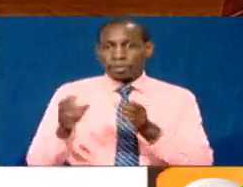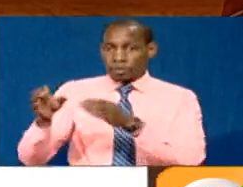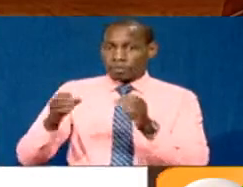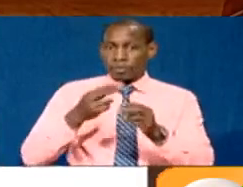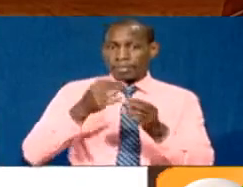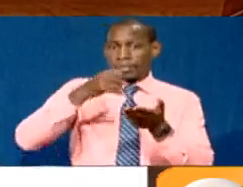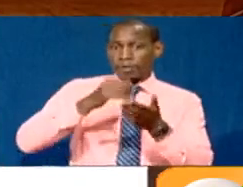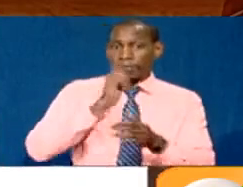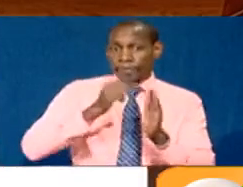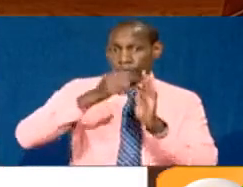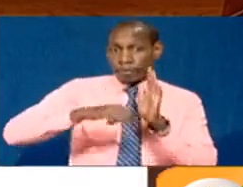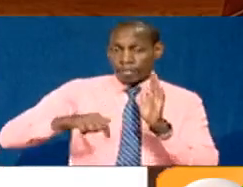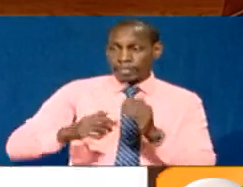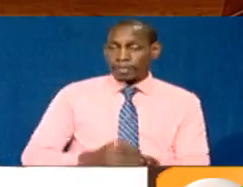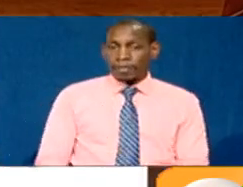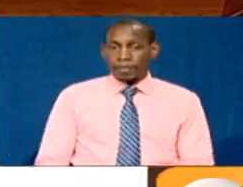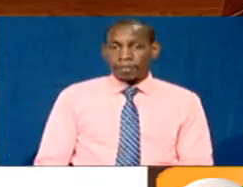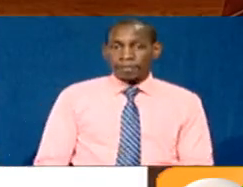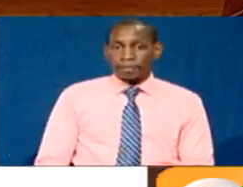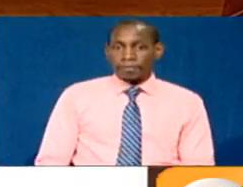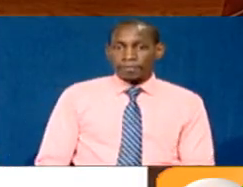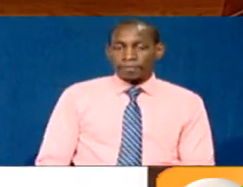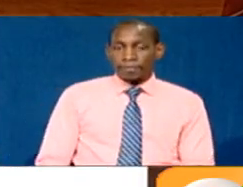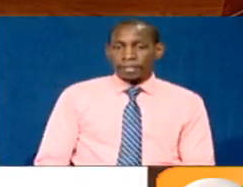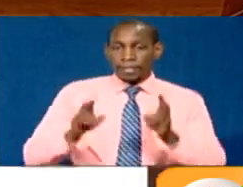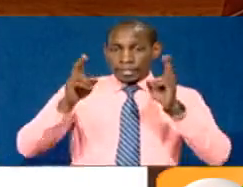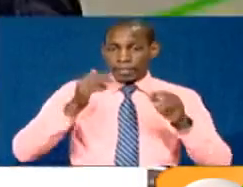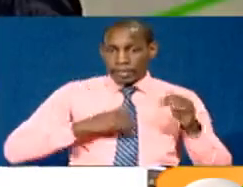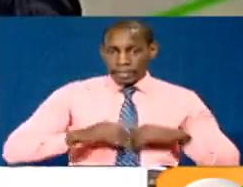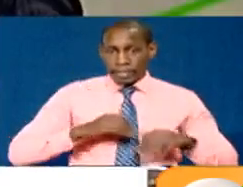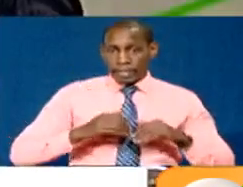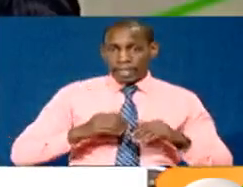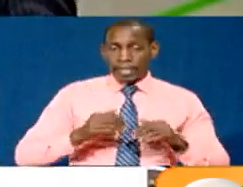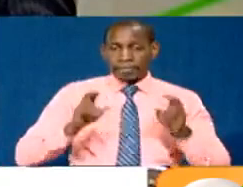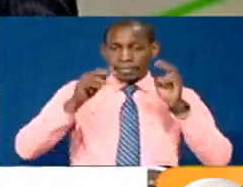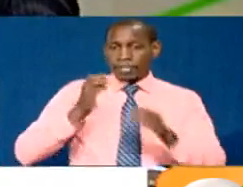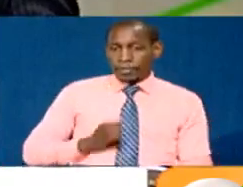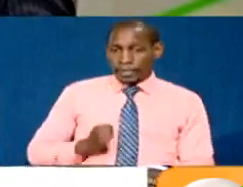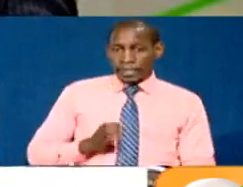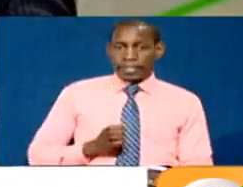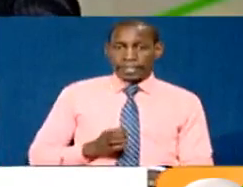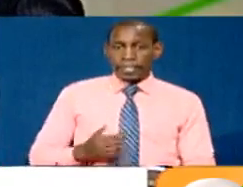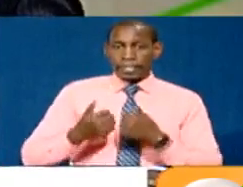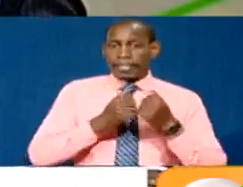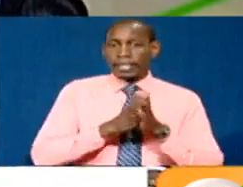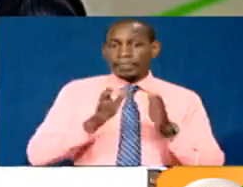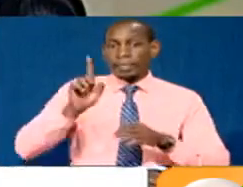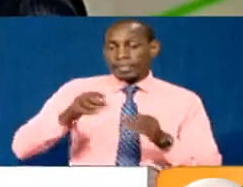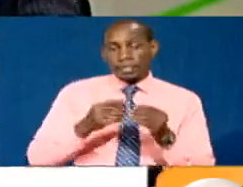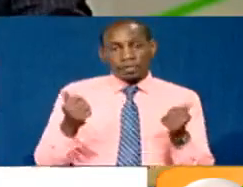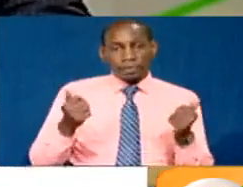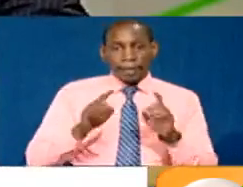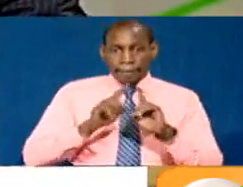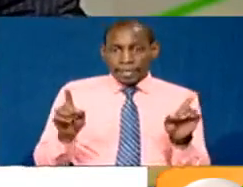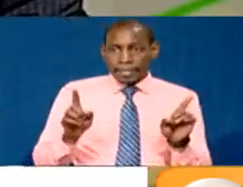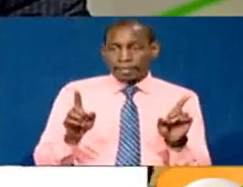Had names there. Babu, you know, 30 seconds. The question of integrity, Waihiga, is an elephant for this country that must be confronted. But